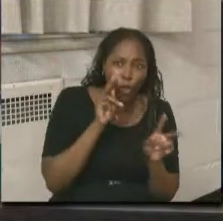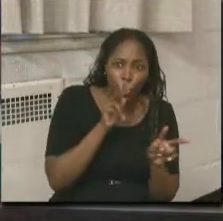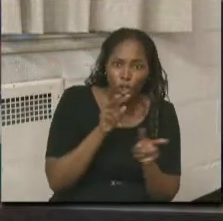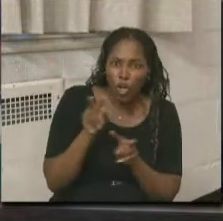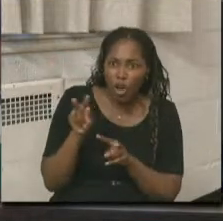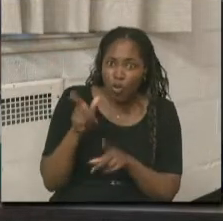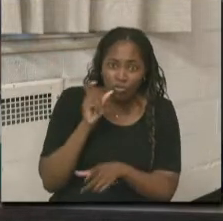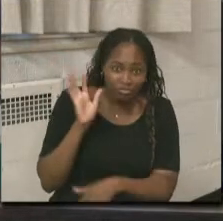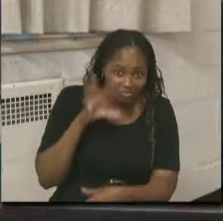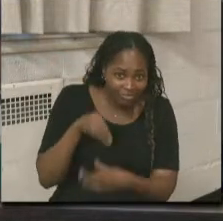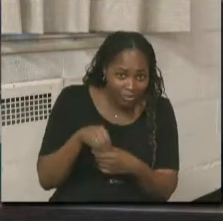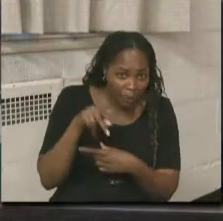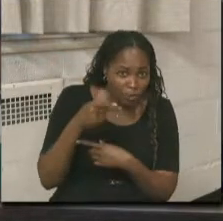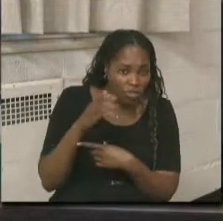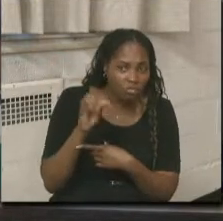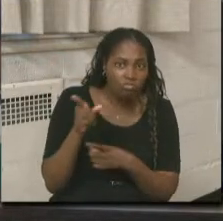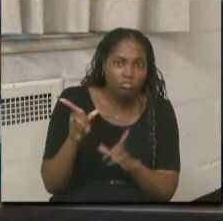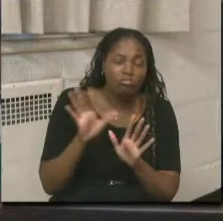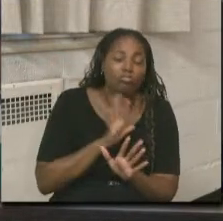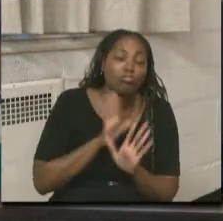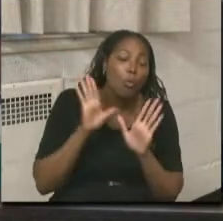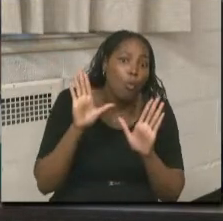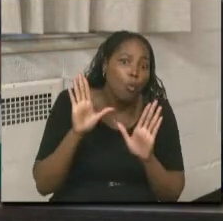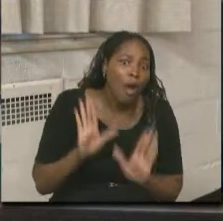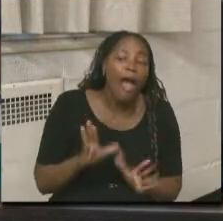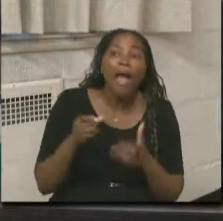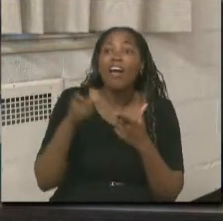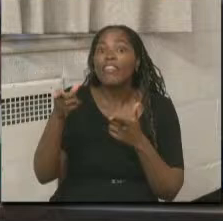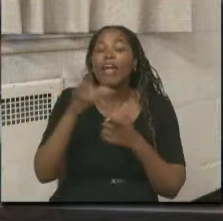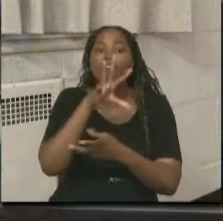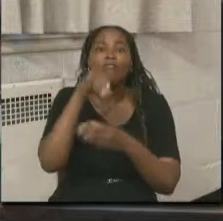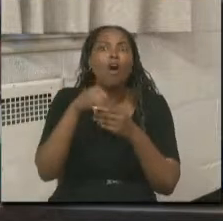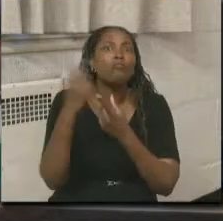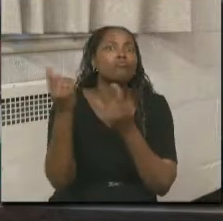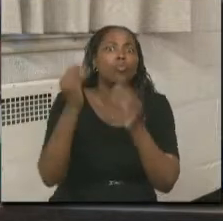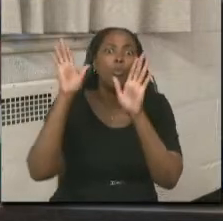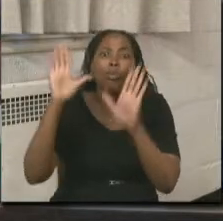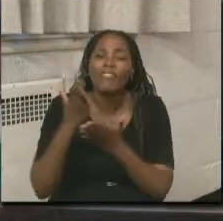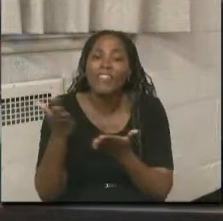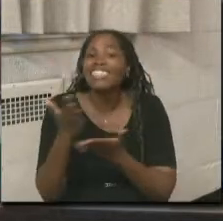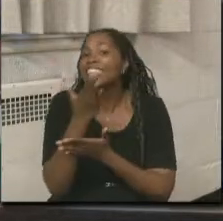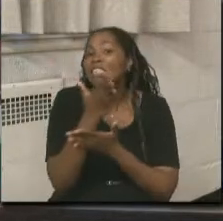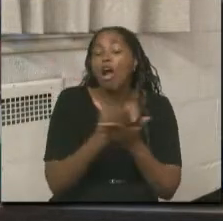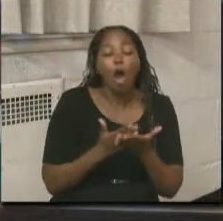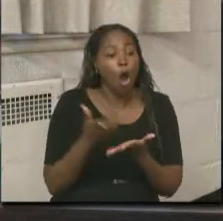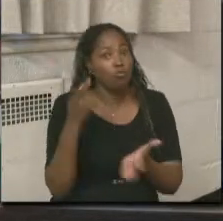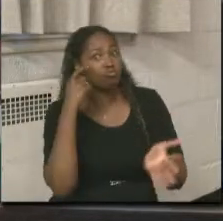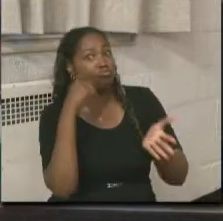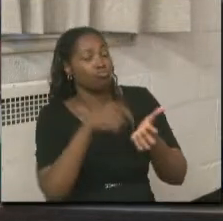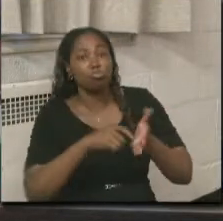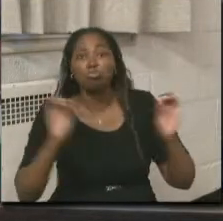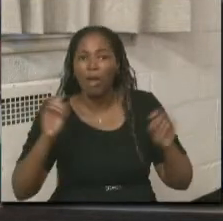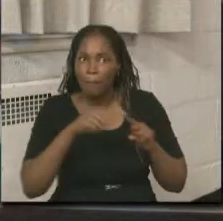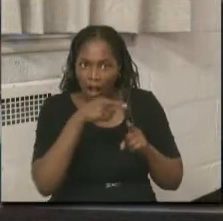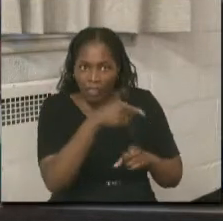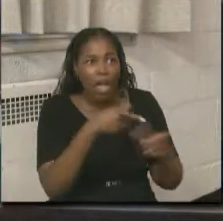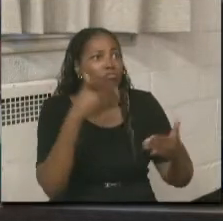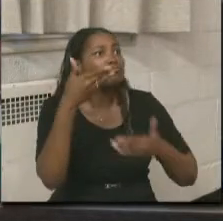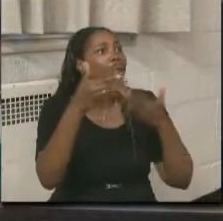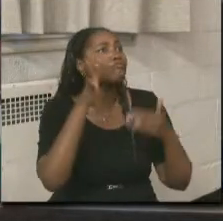do great things. And even the students who haven't been recognized have gone on to do great things. I hope that we continue recognizing the beauty